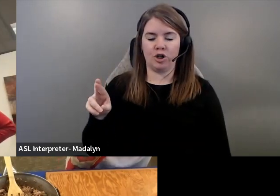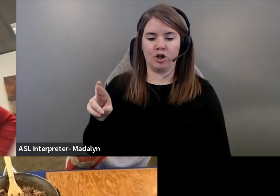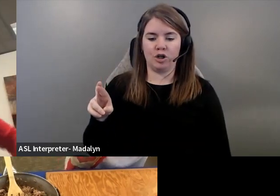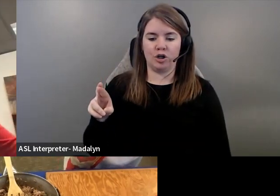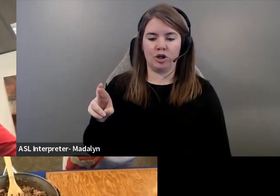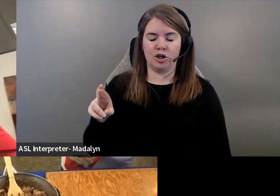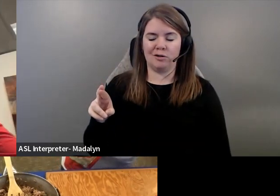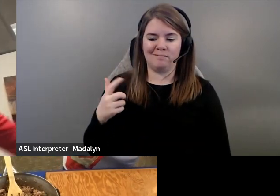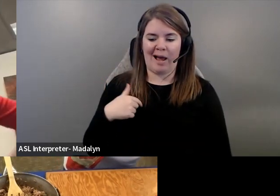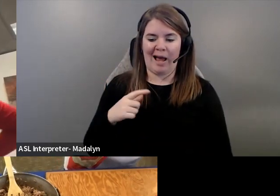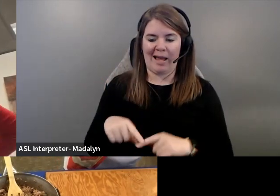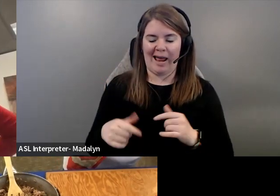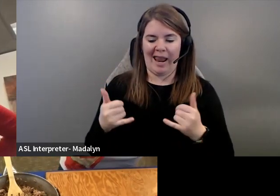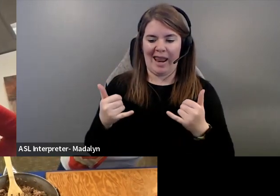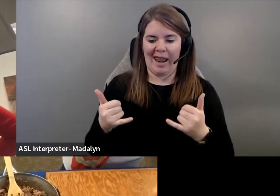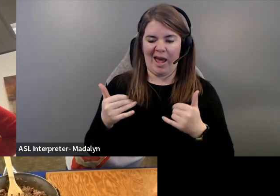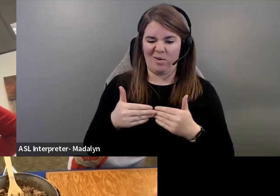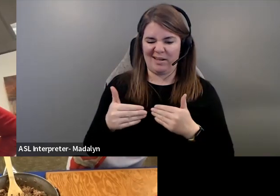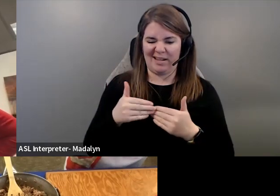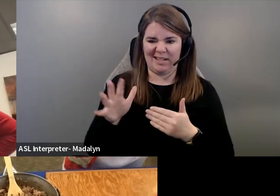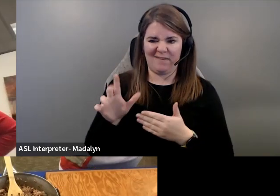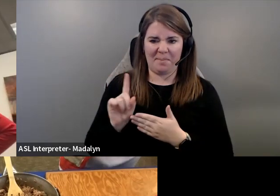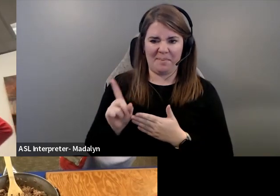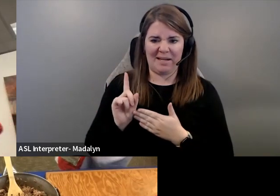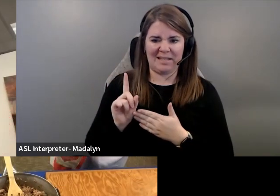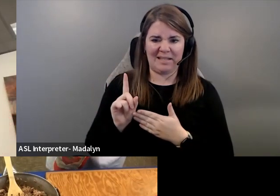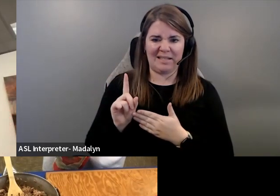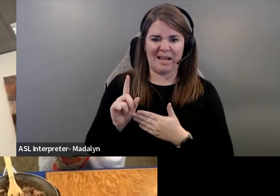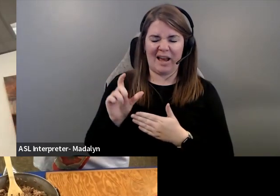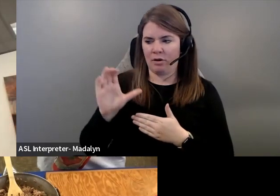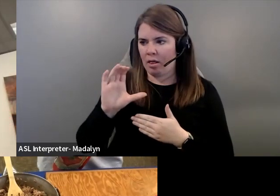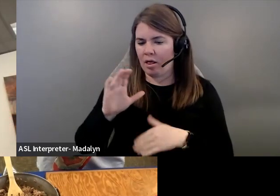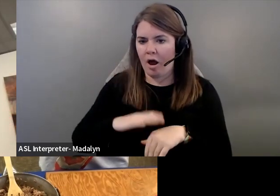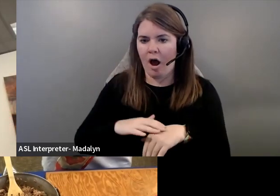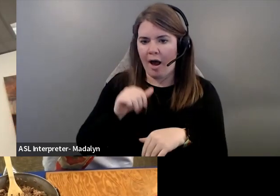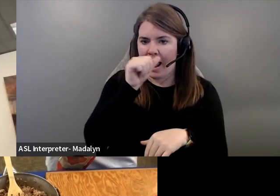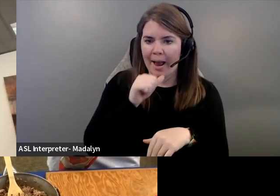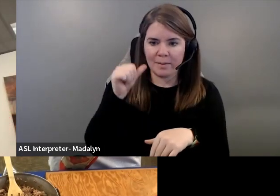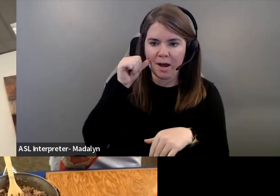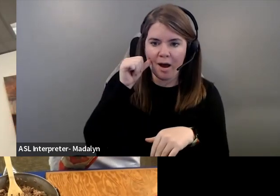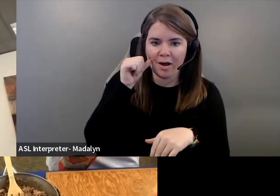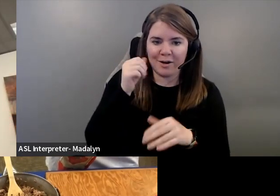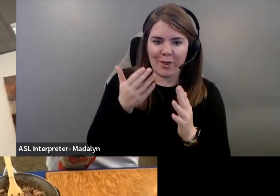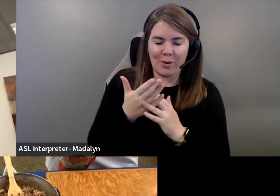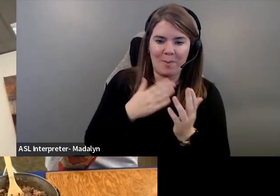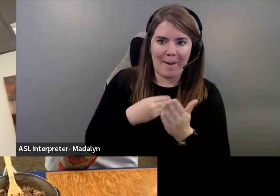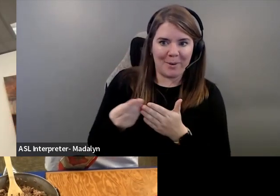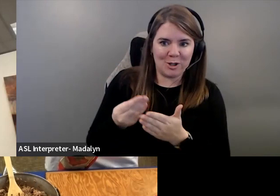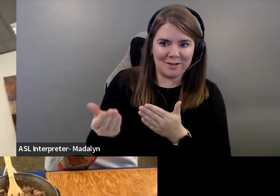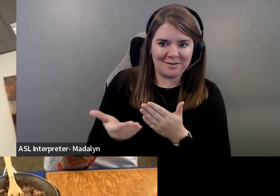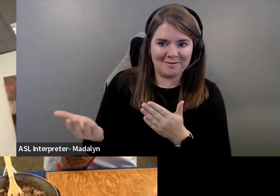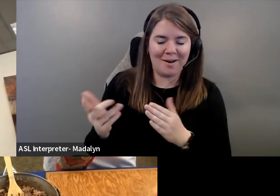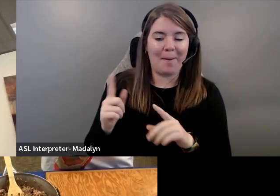be able to do it right here in the next 5 minutes because I have to look for it on Amazon and my purchased items. But I